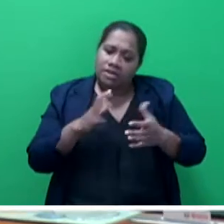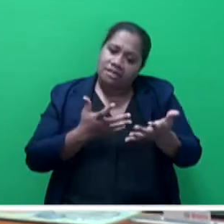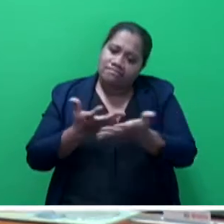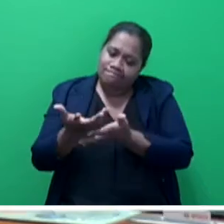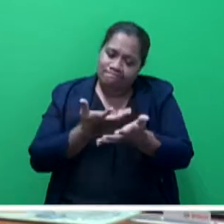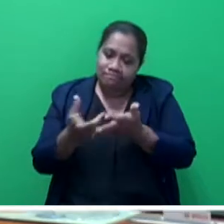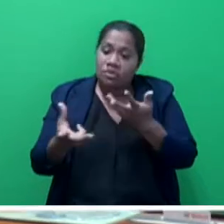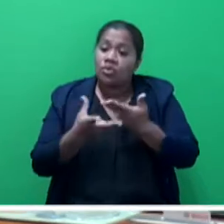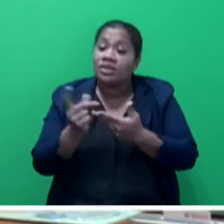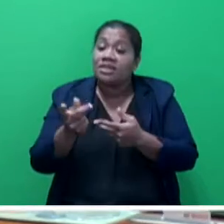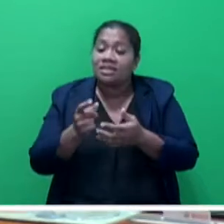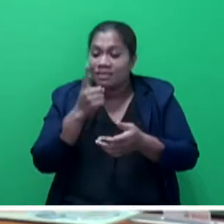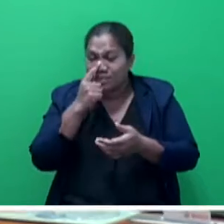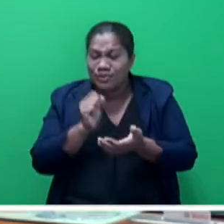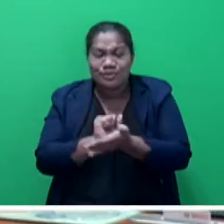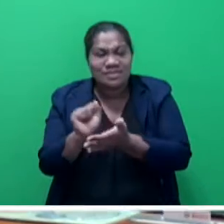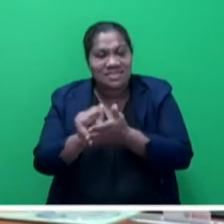relocate.